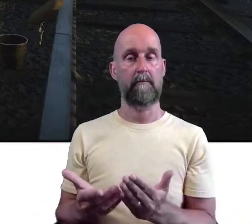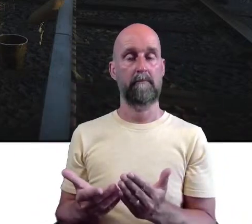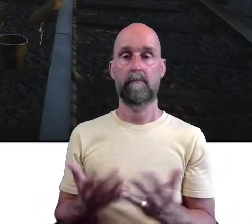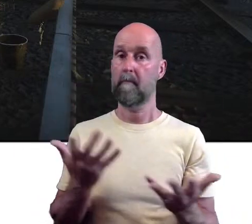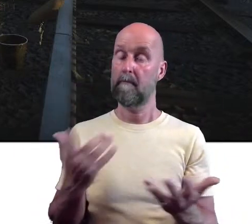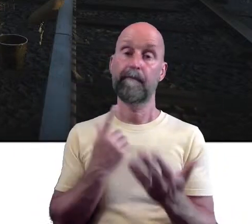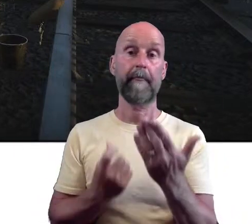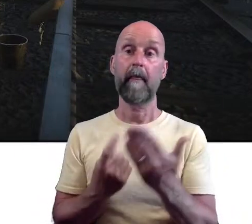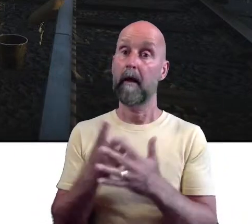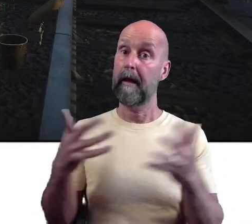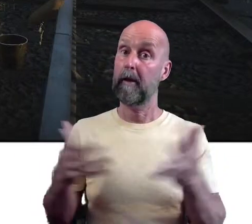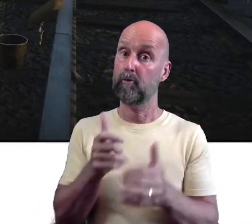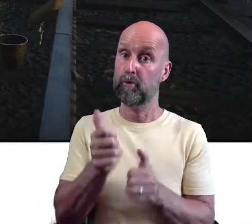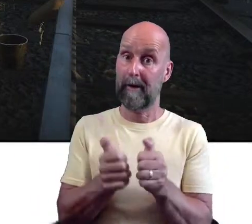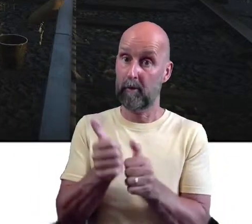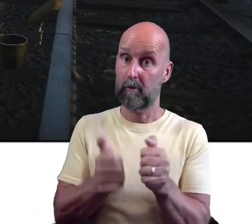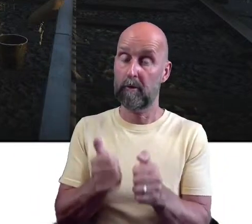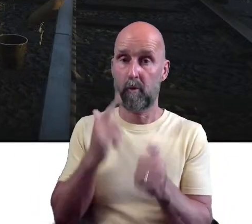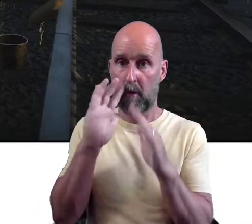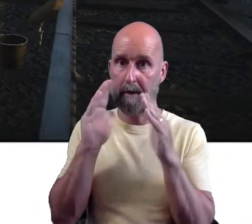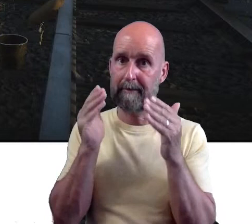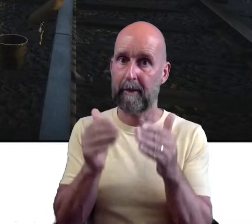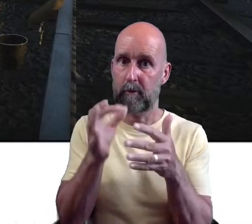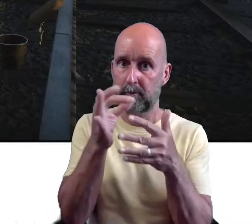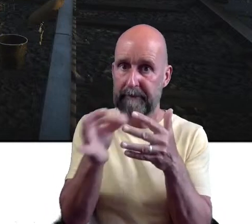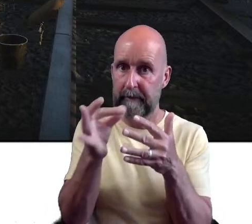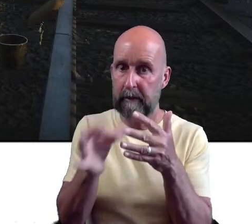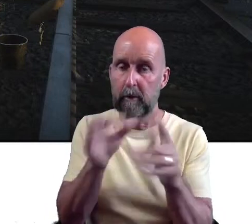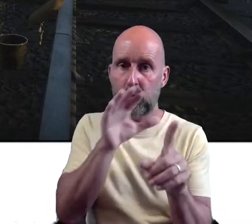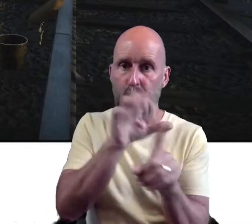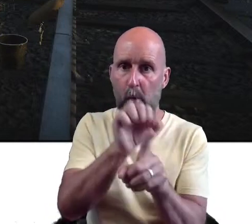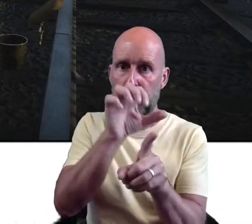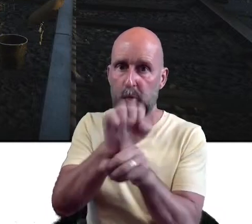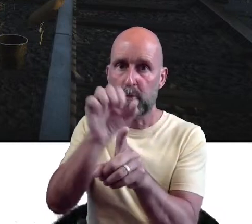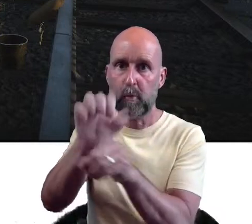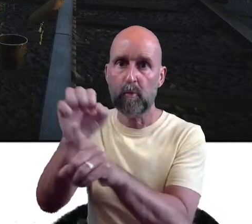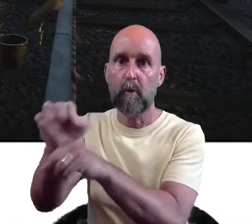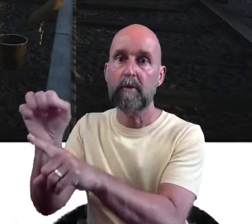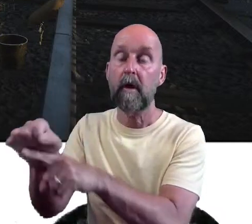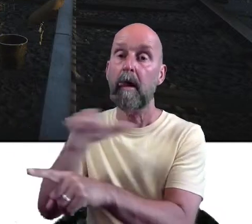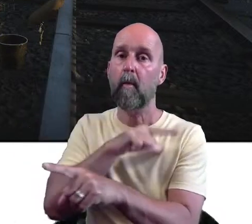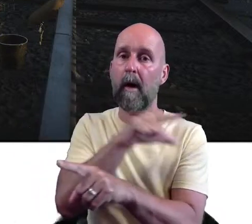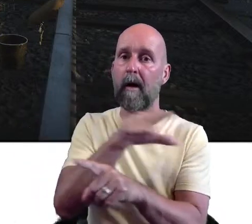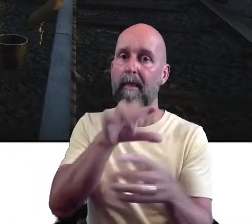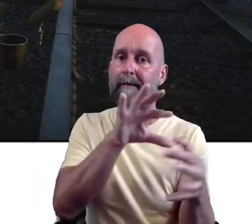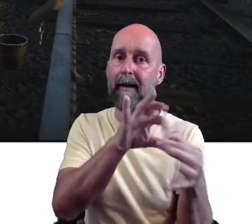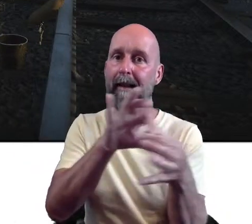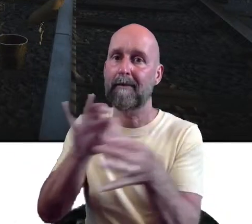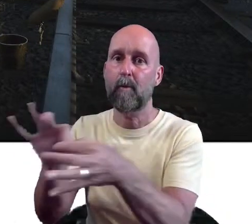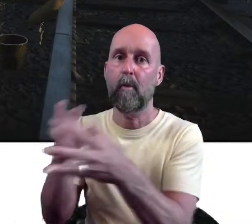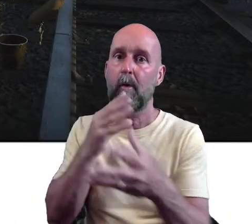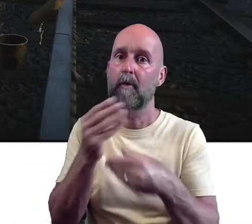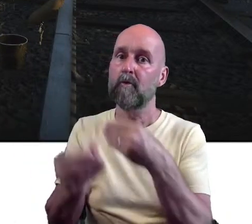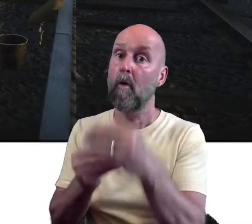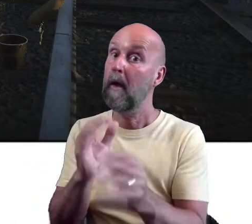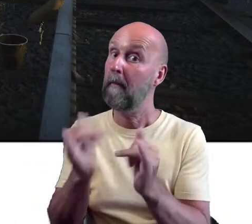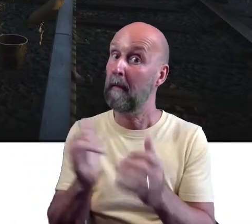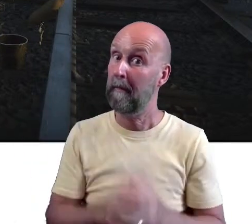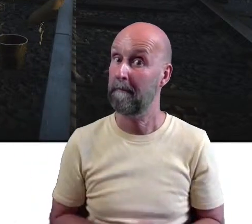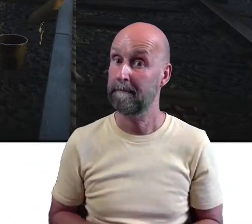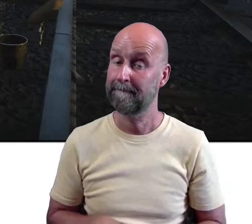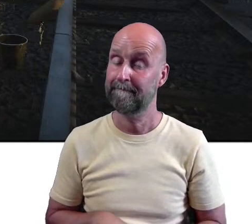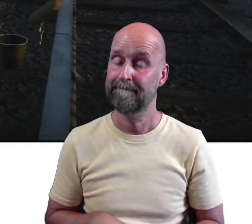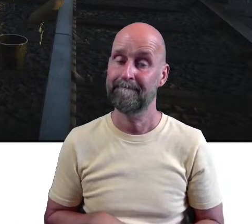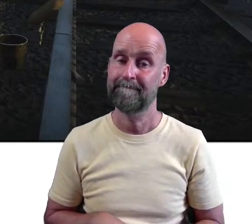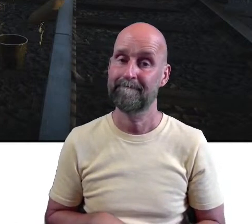encourages players to pay attention to everything, to notice everything, because it could all be part of this wider story, this wider conspiracy.